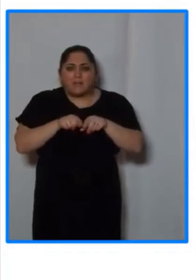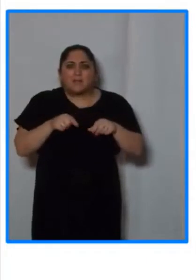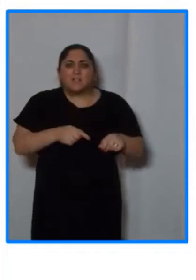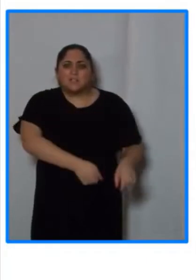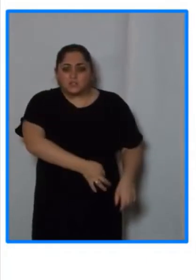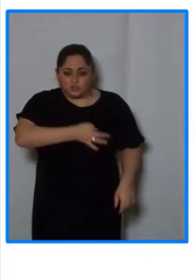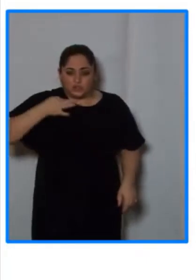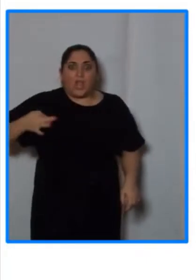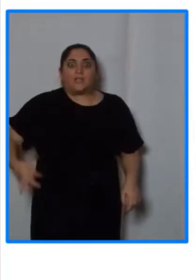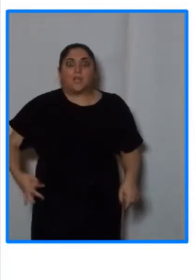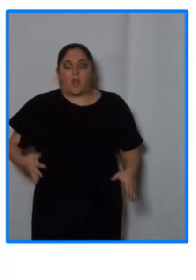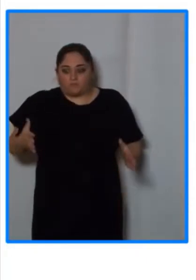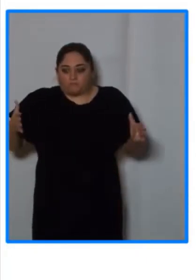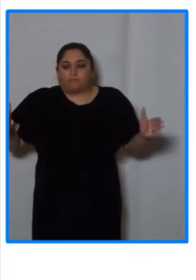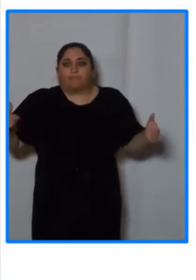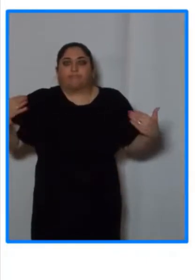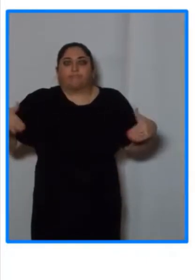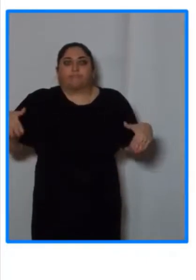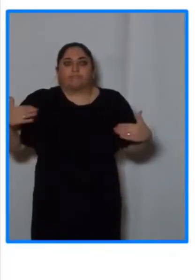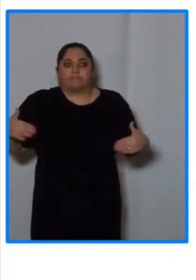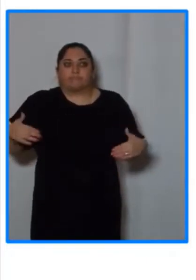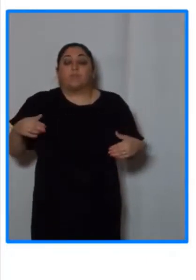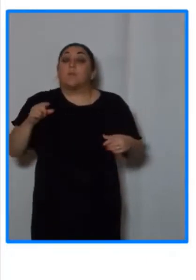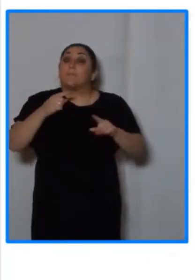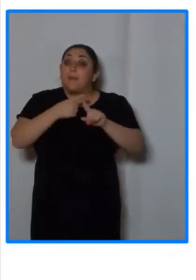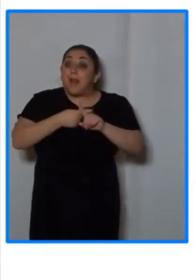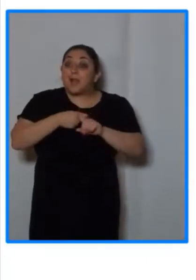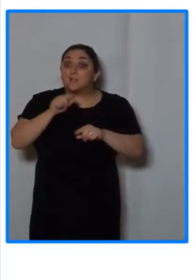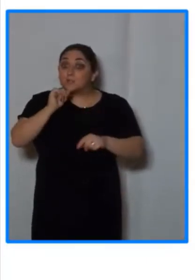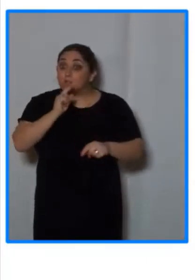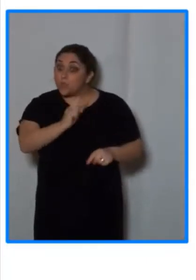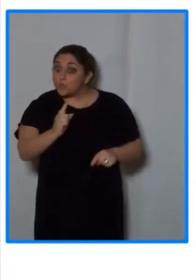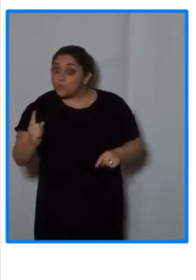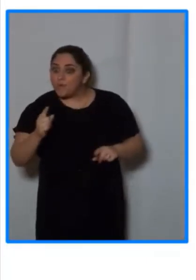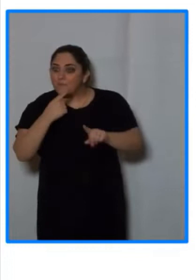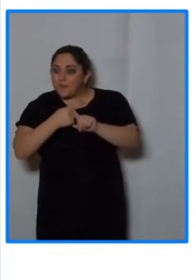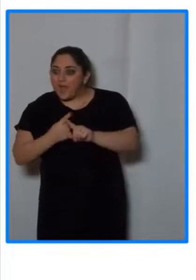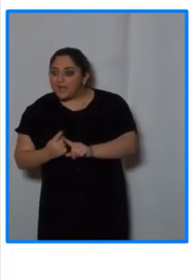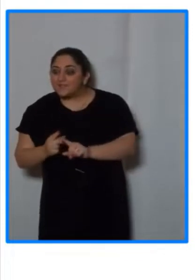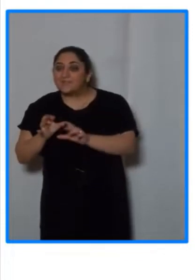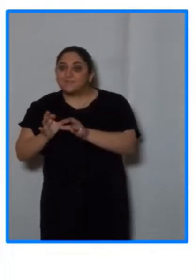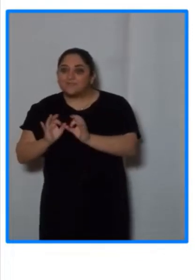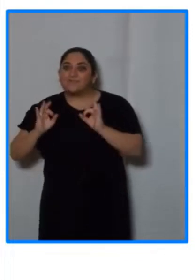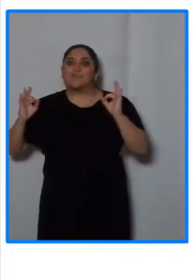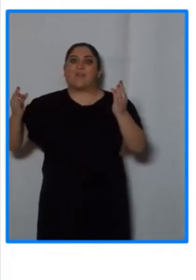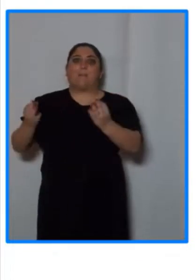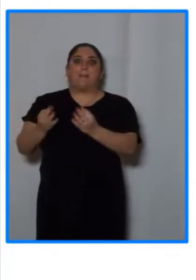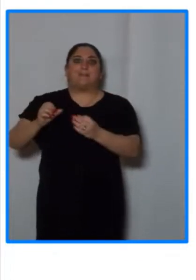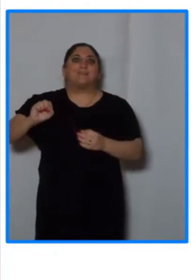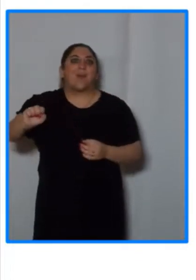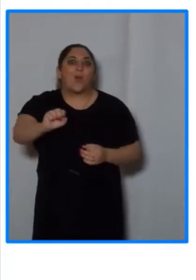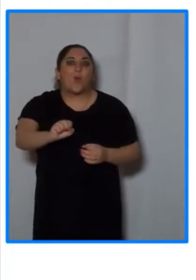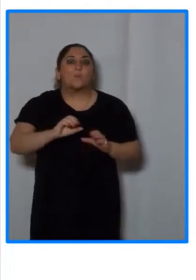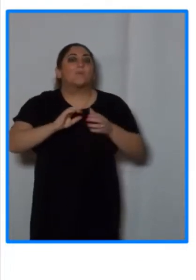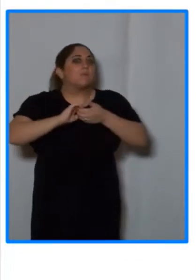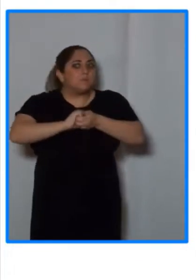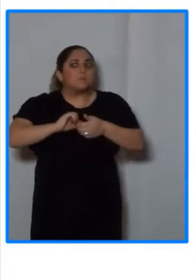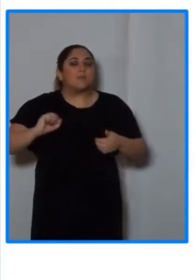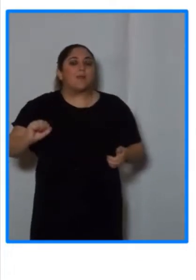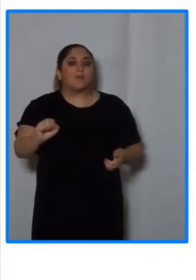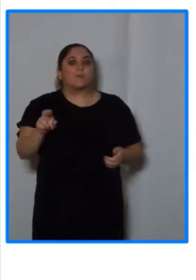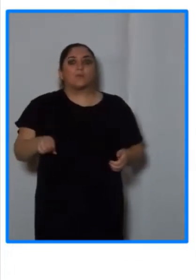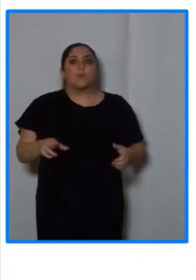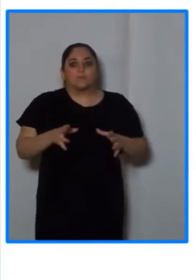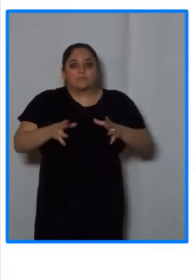people. And of course, the friends and family add another 3.4 billion potential consumers, and they are going to act on